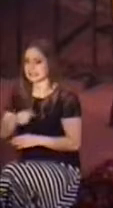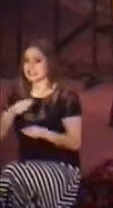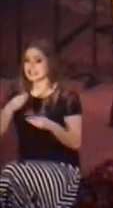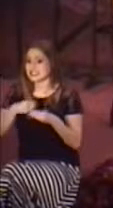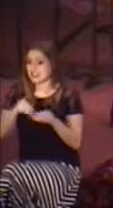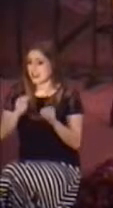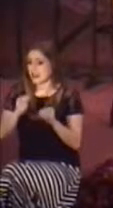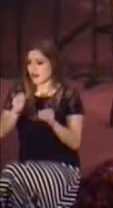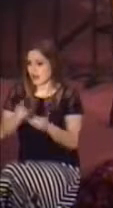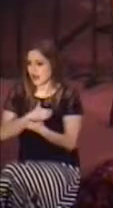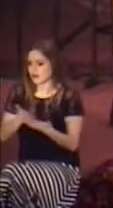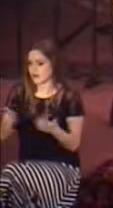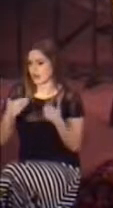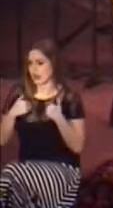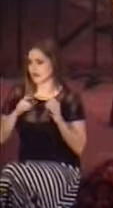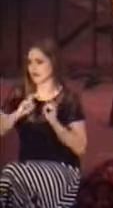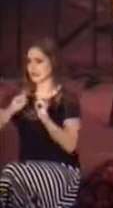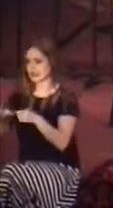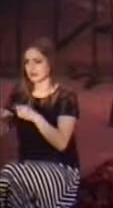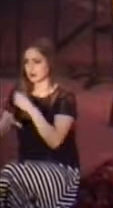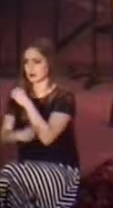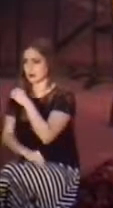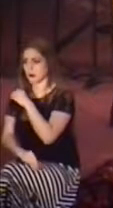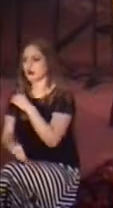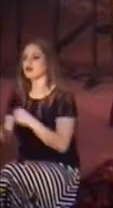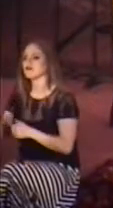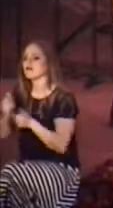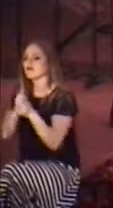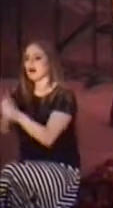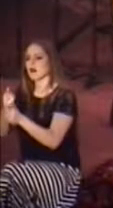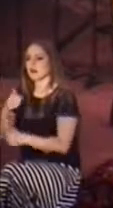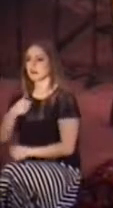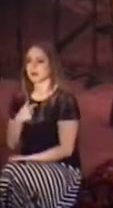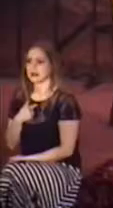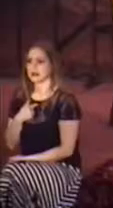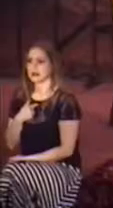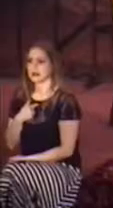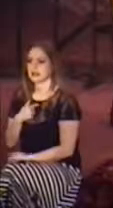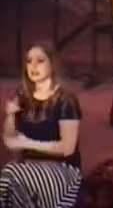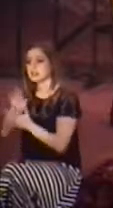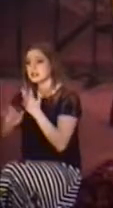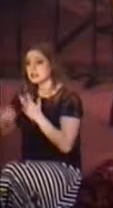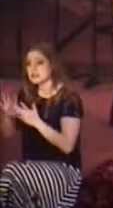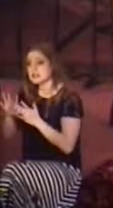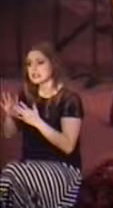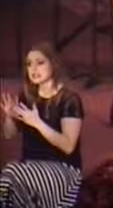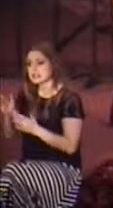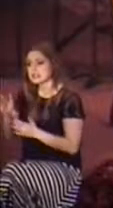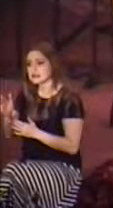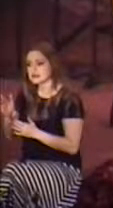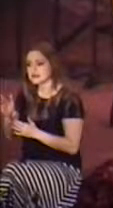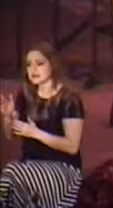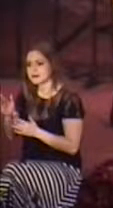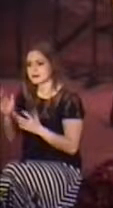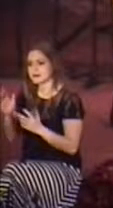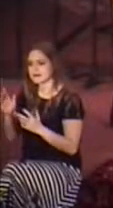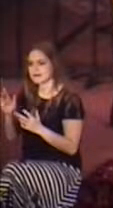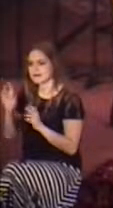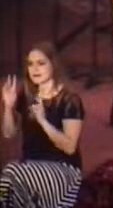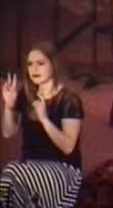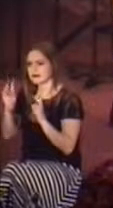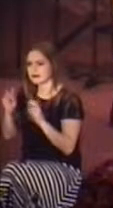give to the poor, and follow me." So even when Jesus mentions them, the plight of the poor was not the